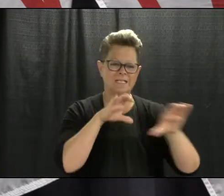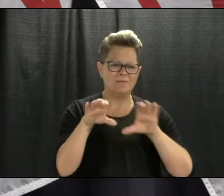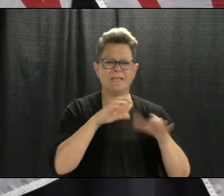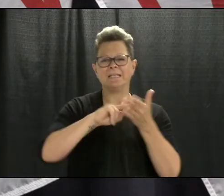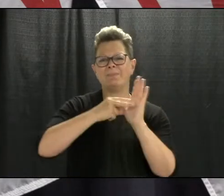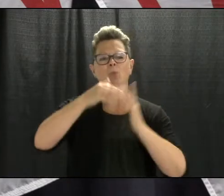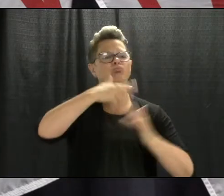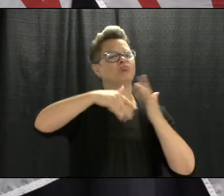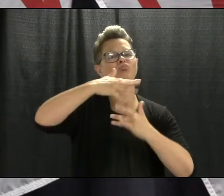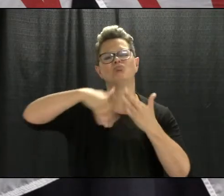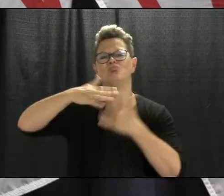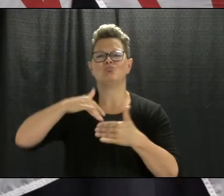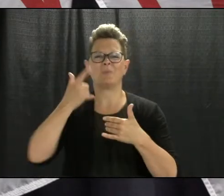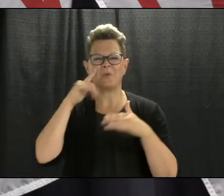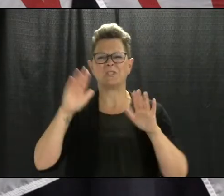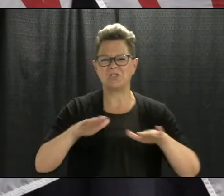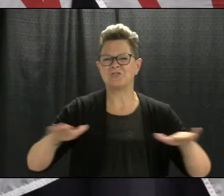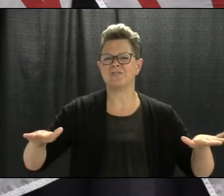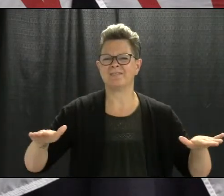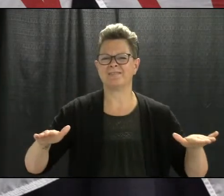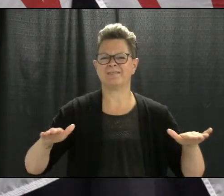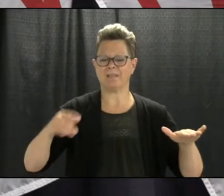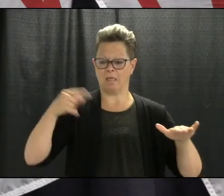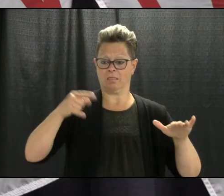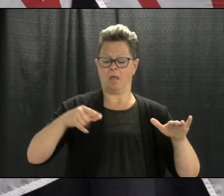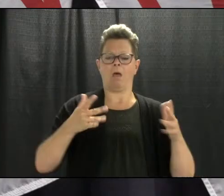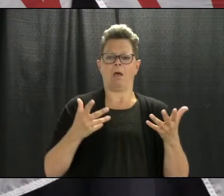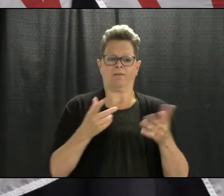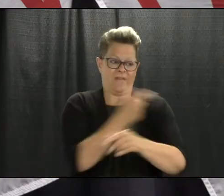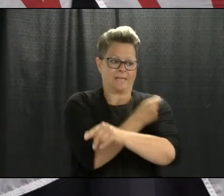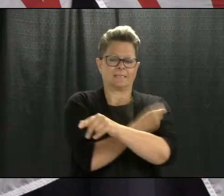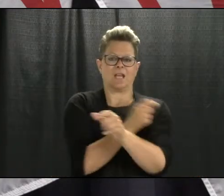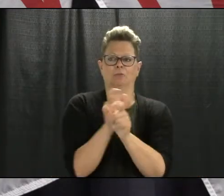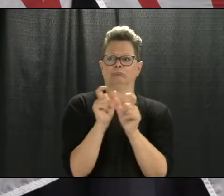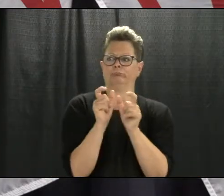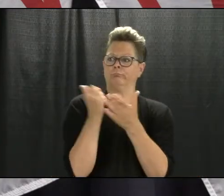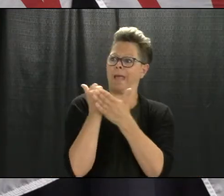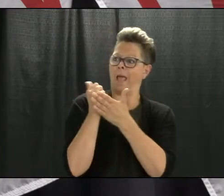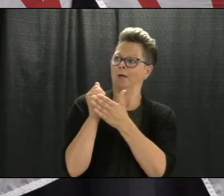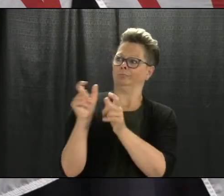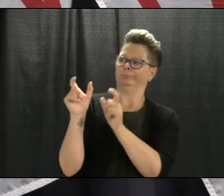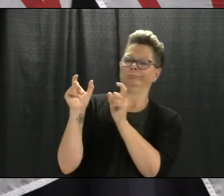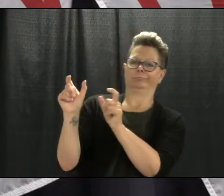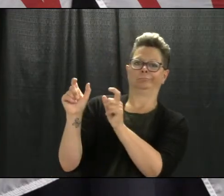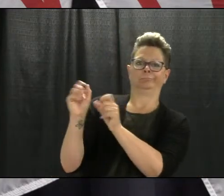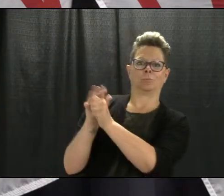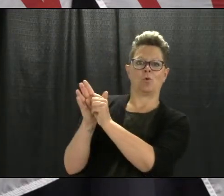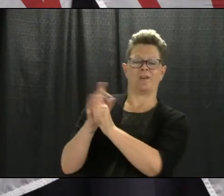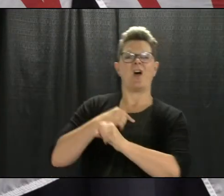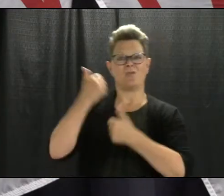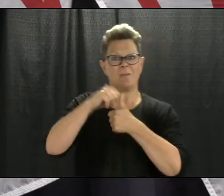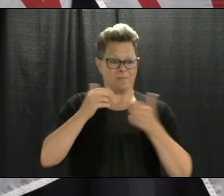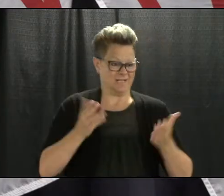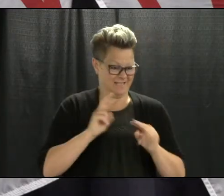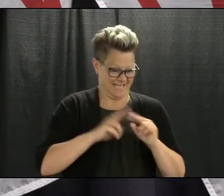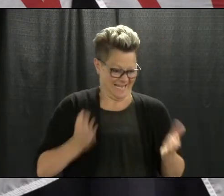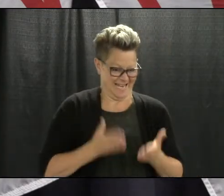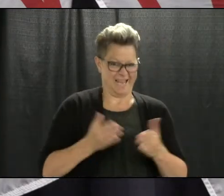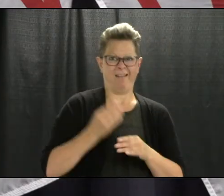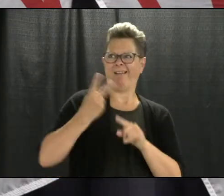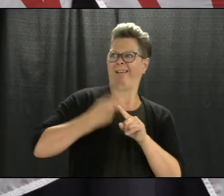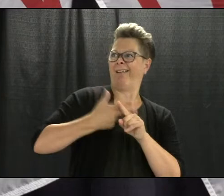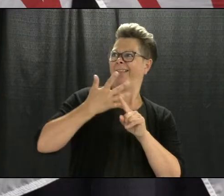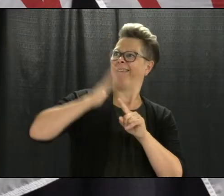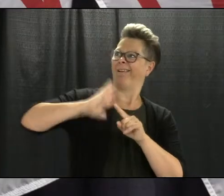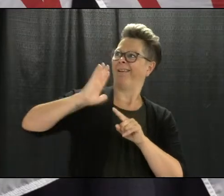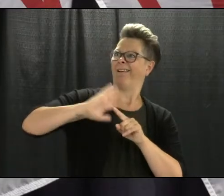you know, all those things that the vaccine can help against. You know, I remember sitting here months ago and saying, you know, the vaccine wasn't perfect, but it was pretty